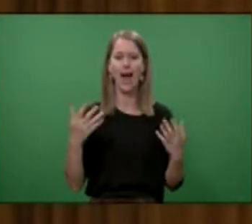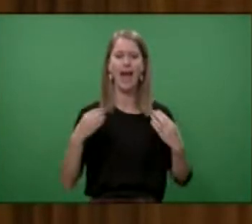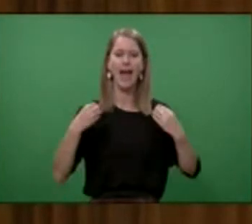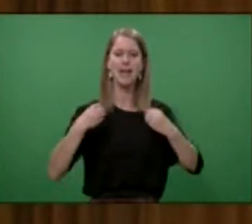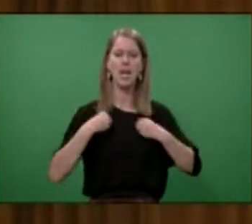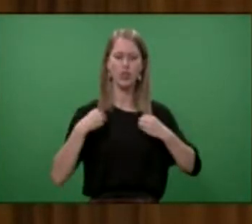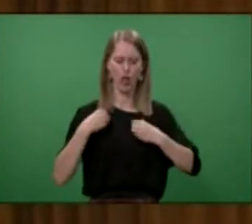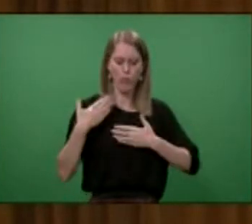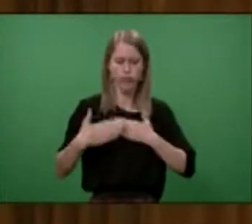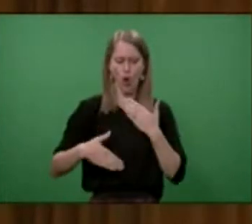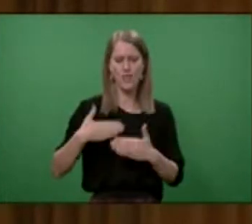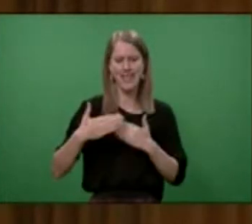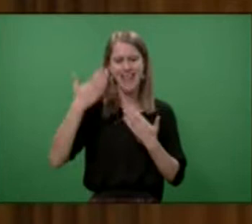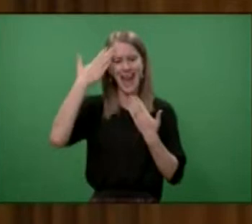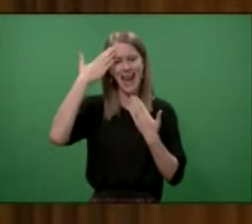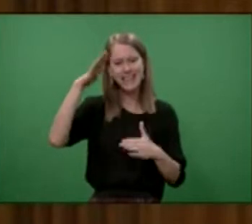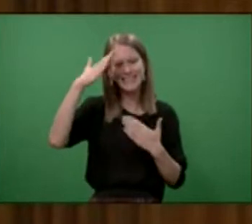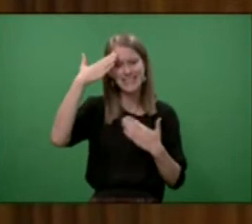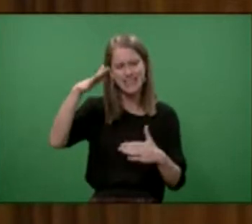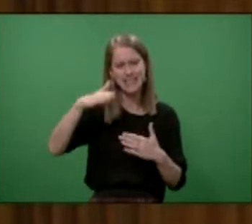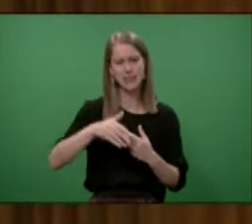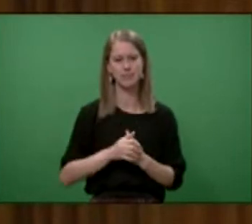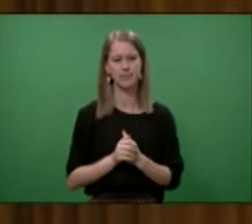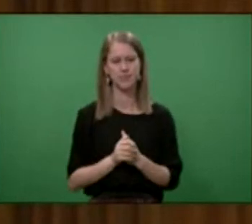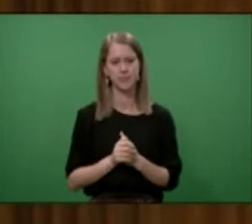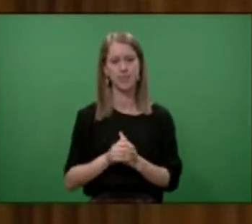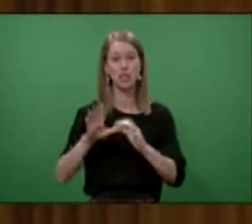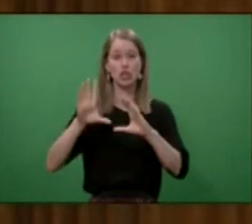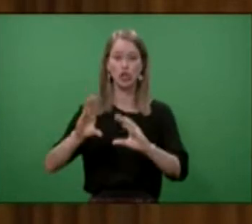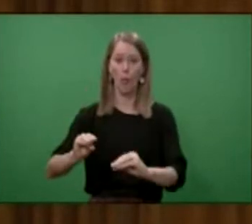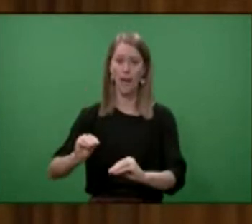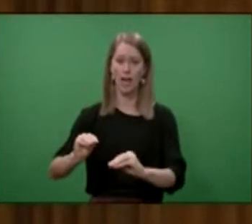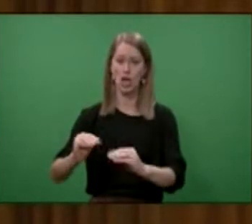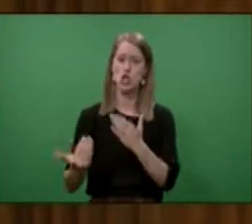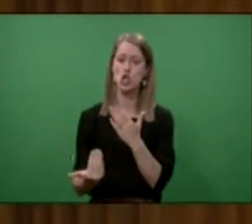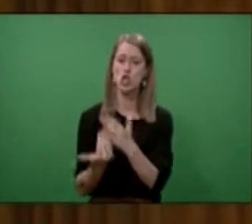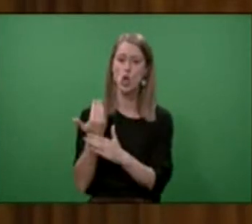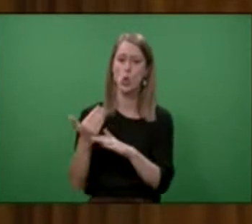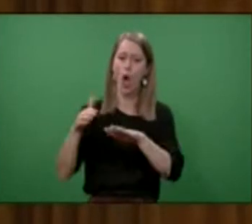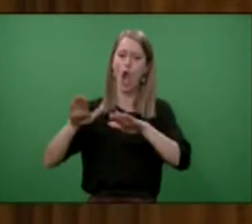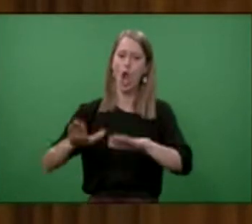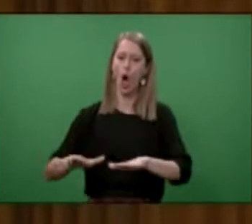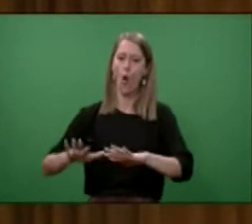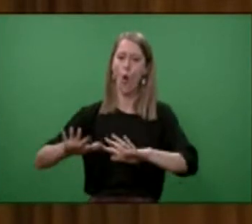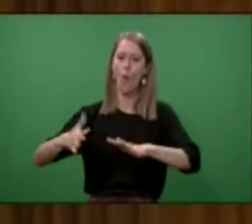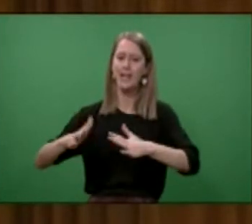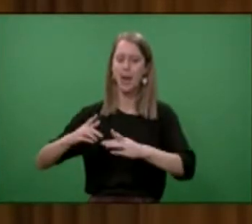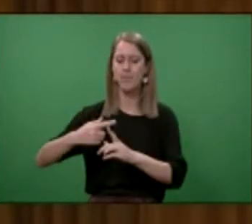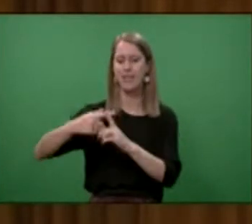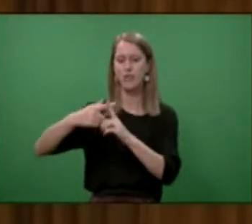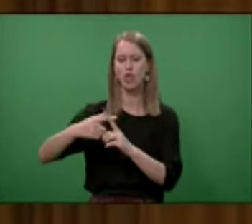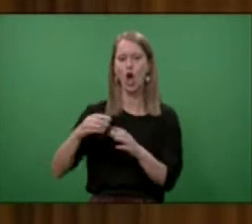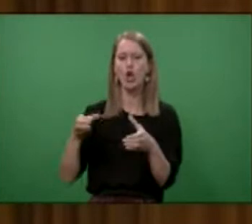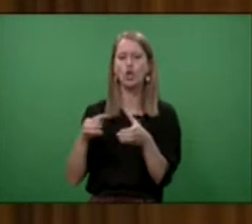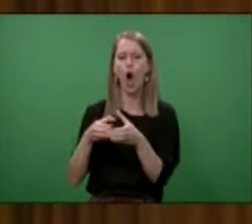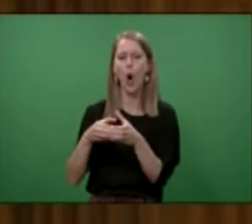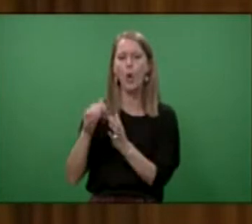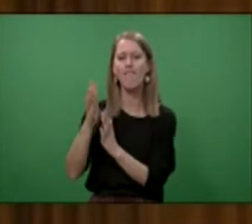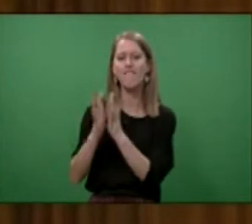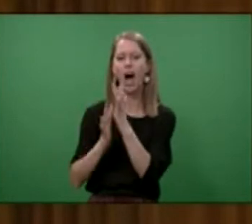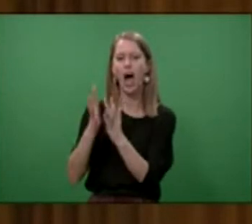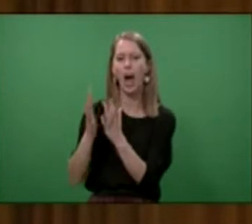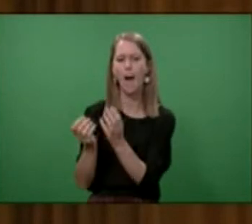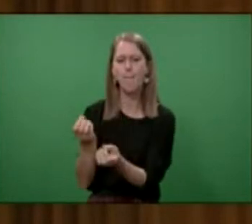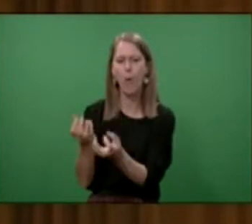heat, including by preventing the installation of new low and medium temperature coal-fired boilers and